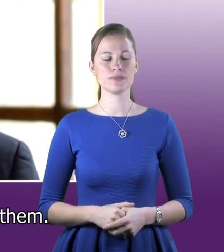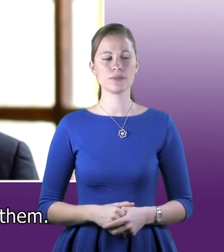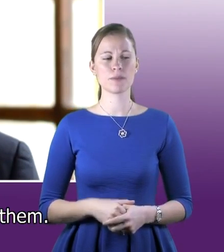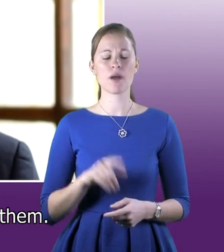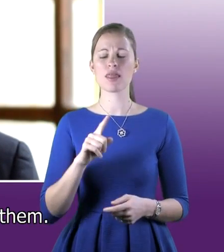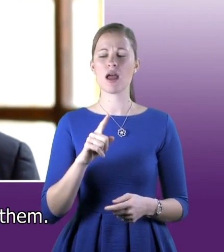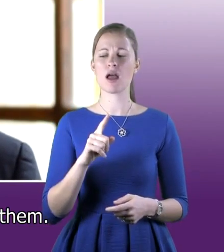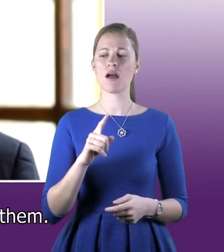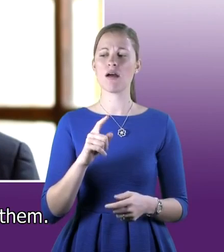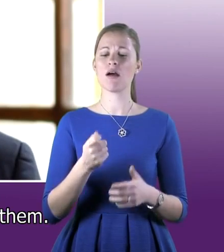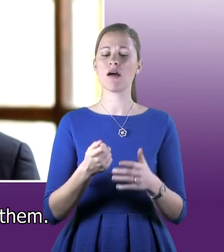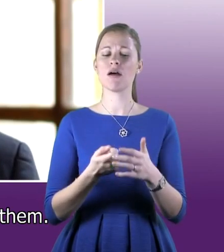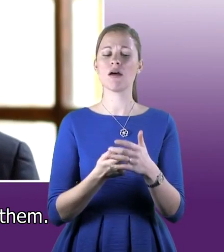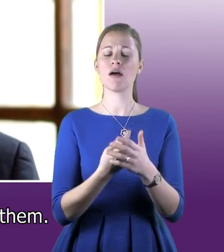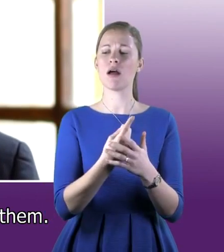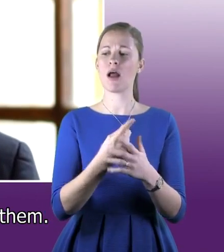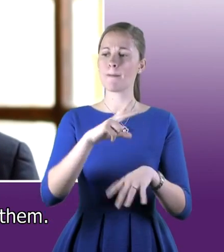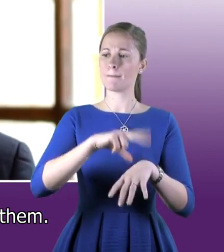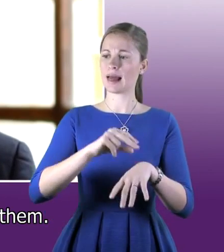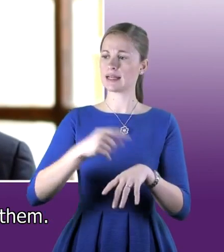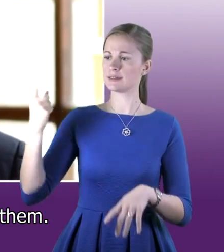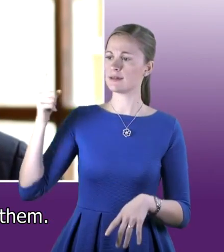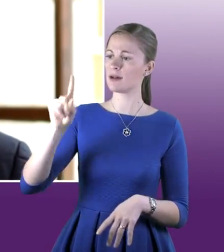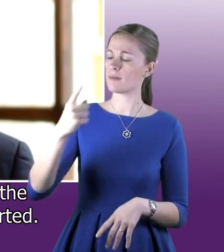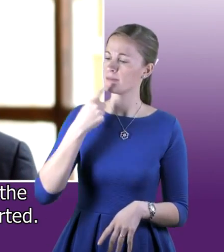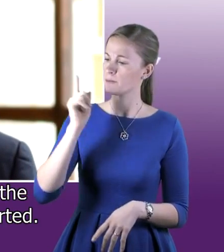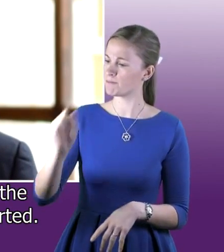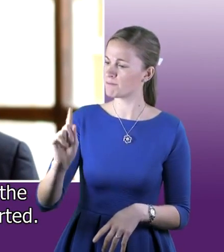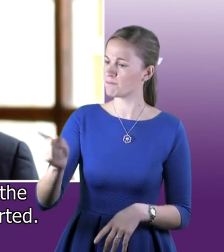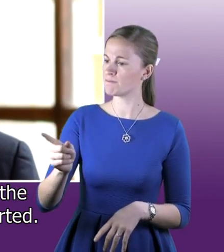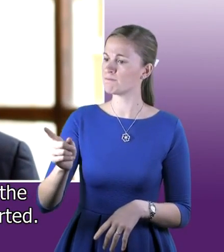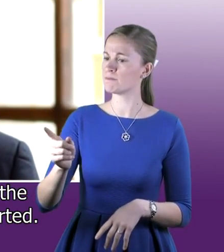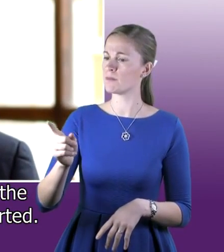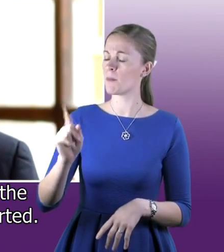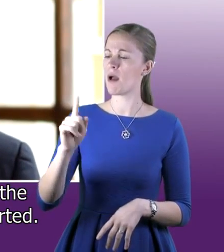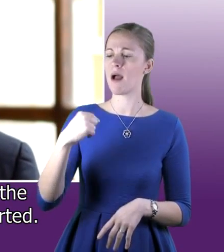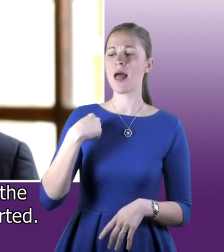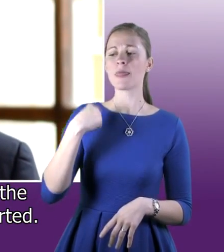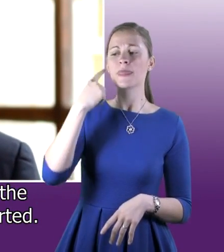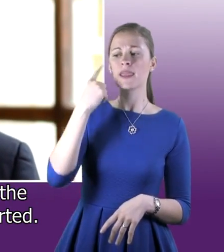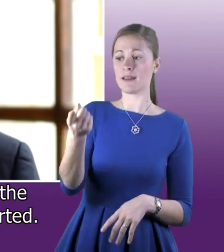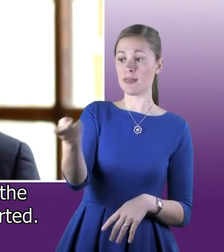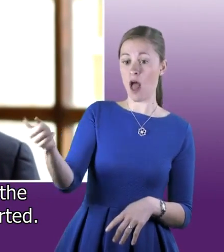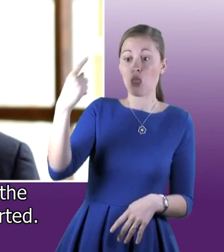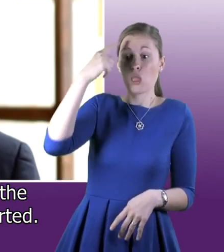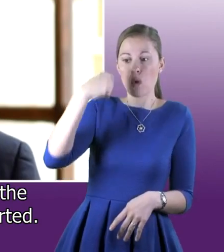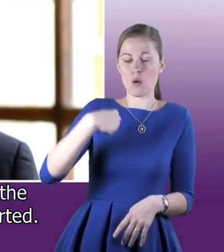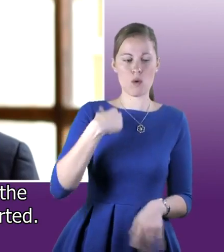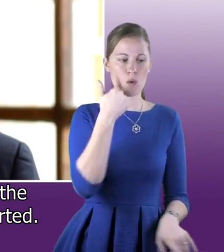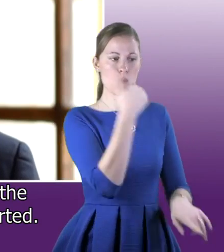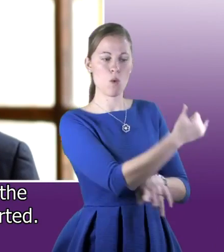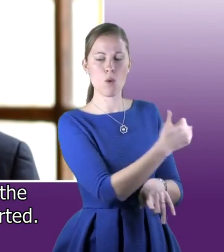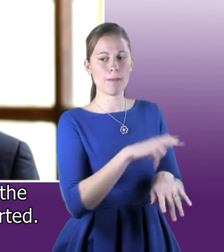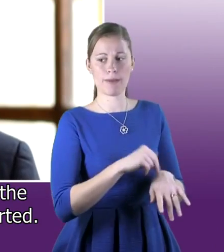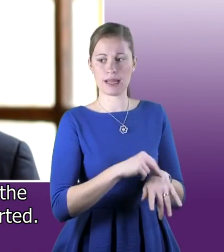Another time, the police caught and cautioned them. And I suppose the gang thought that I'd rung the